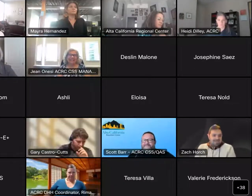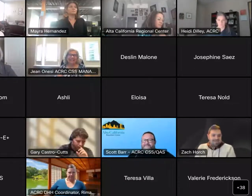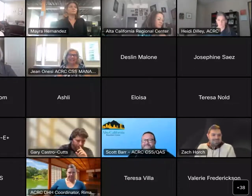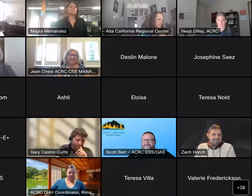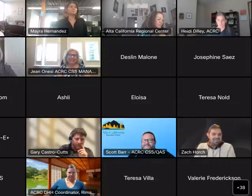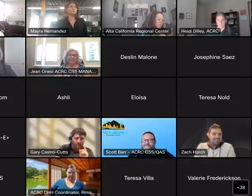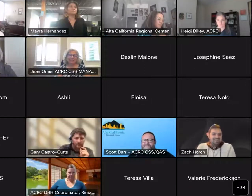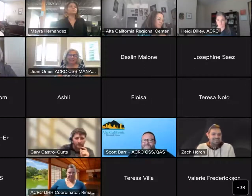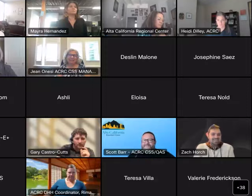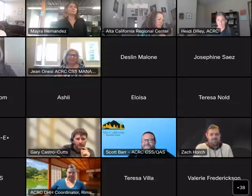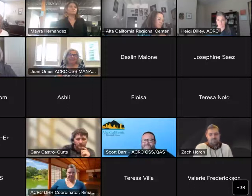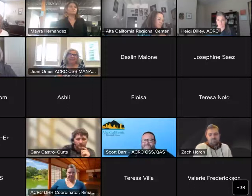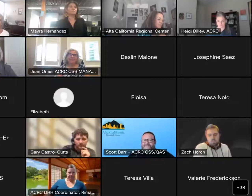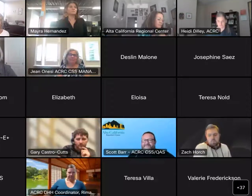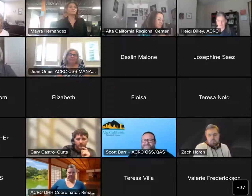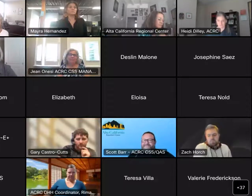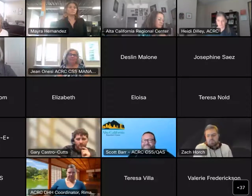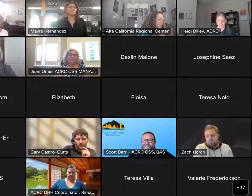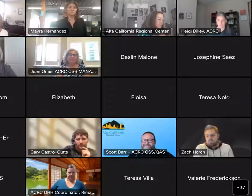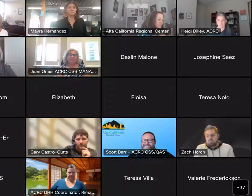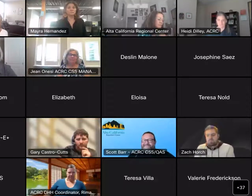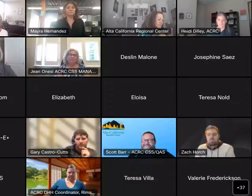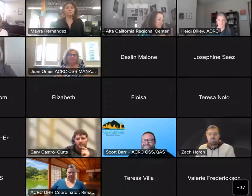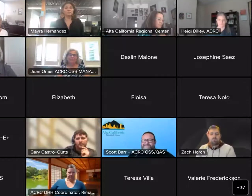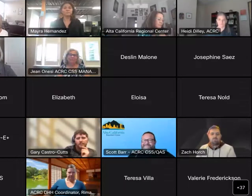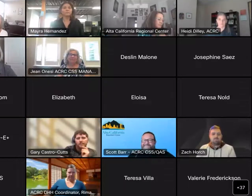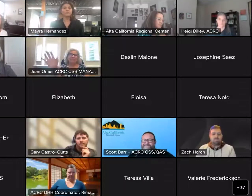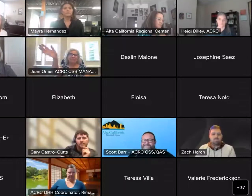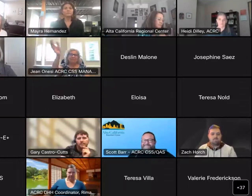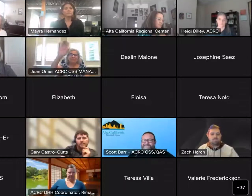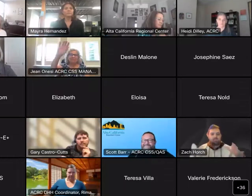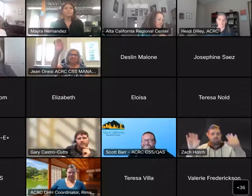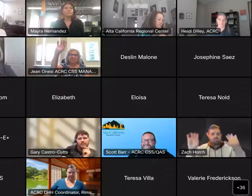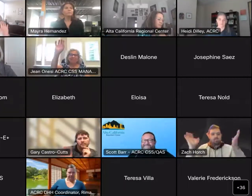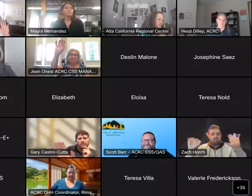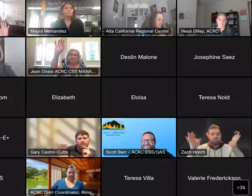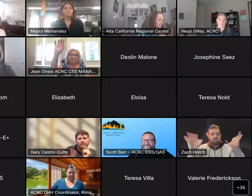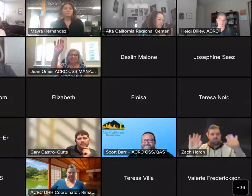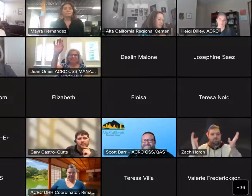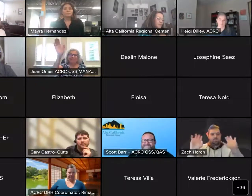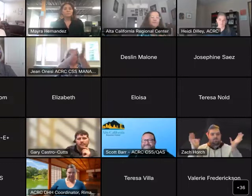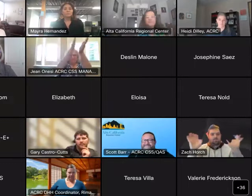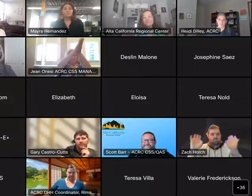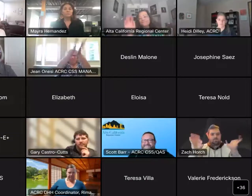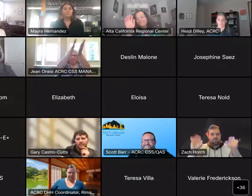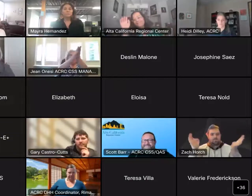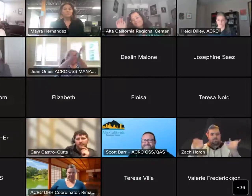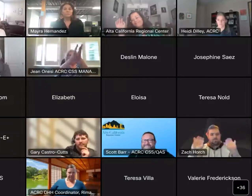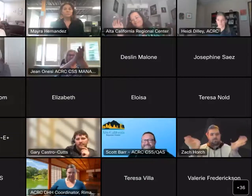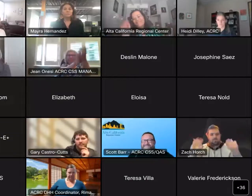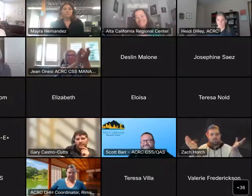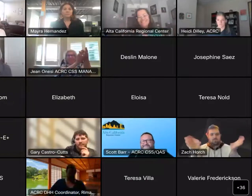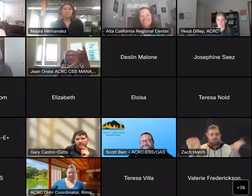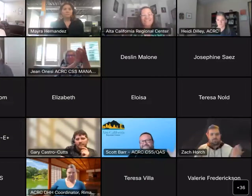fire tamped down a little bit. So take care. Have a great weekend. We'll look forward to talking to folks next week. And welcome Helen to your first Coffee with Community